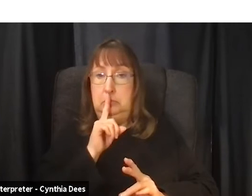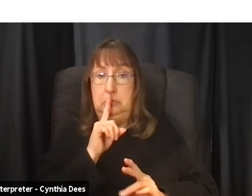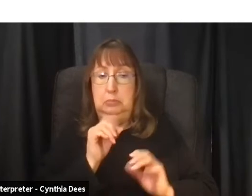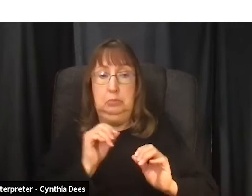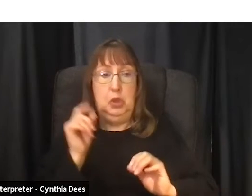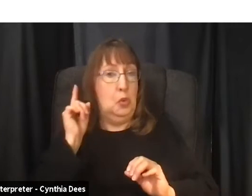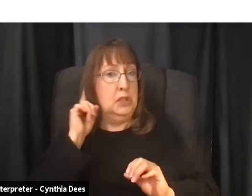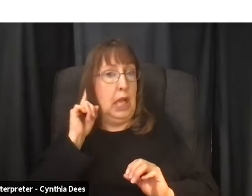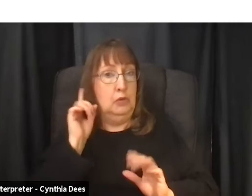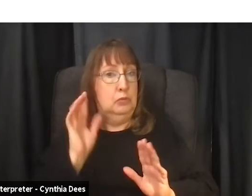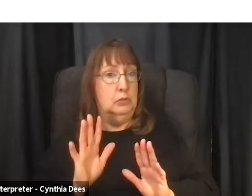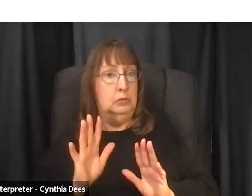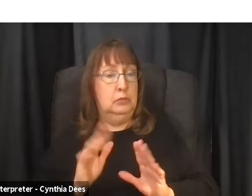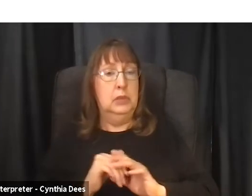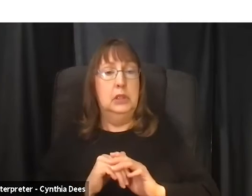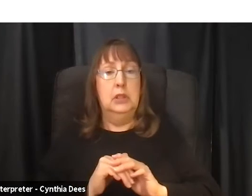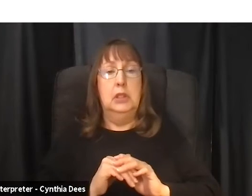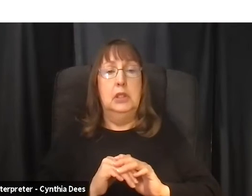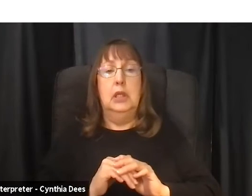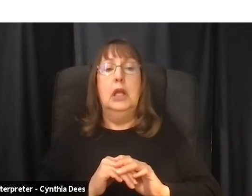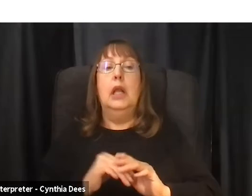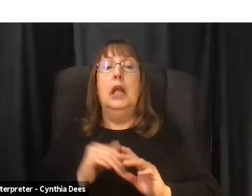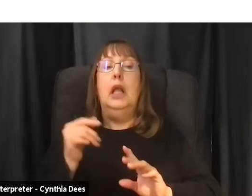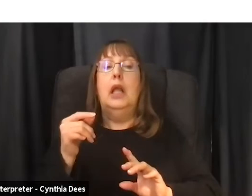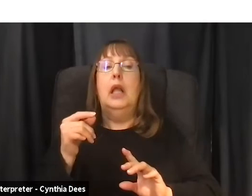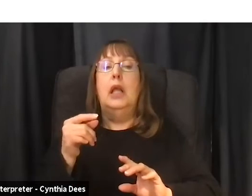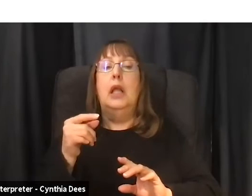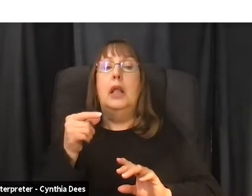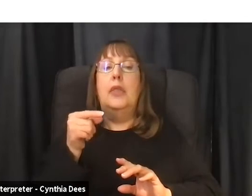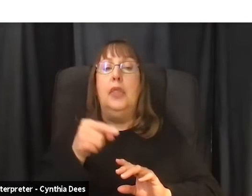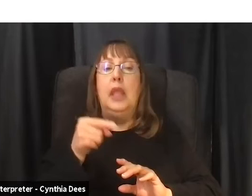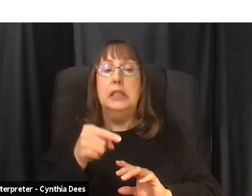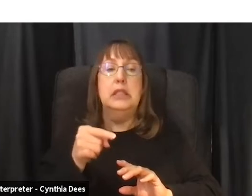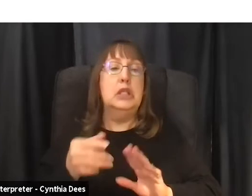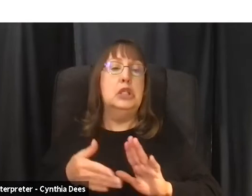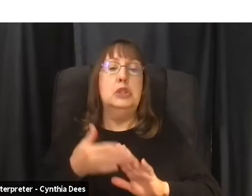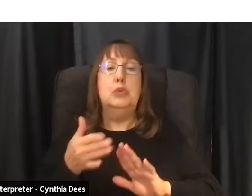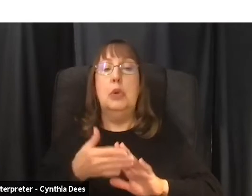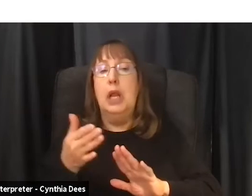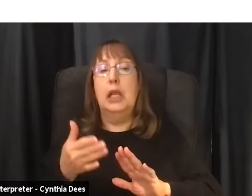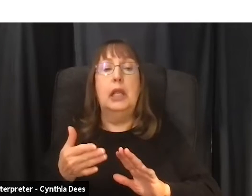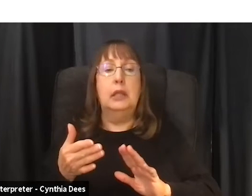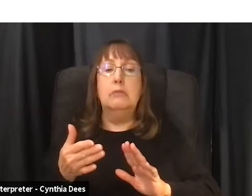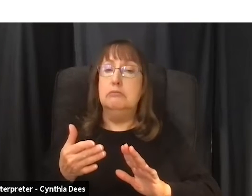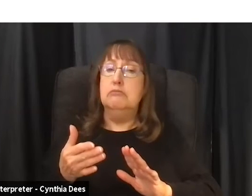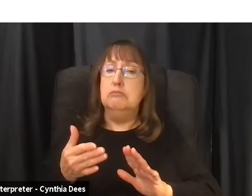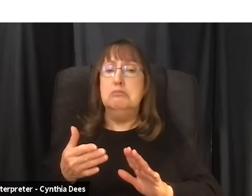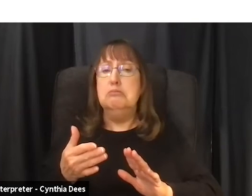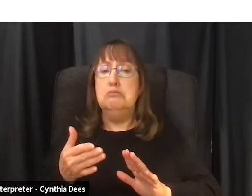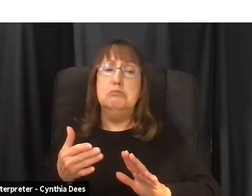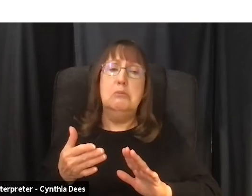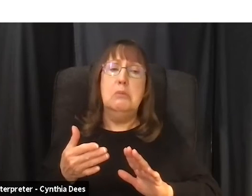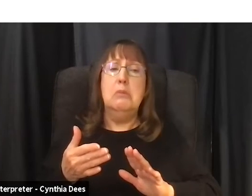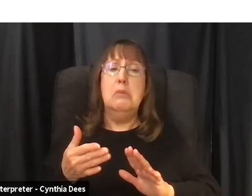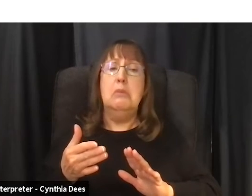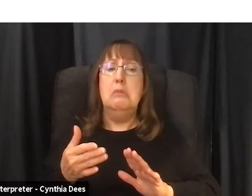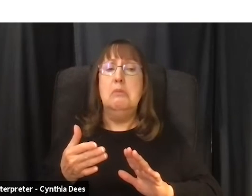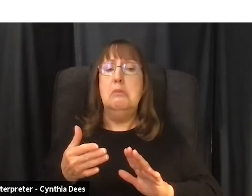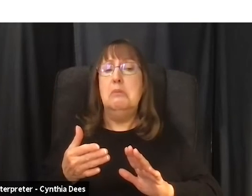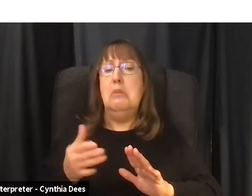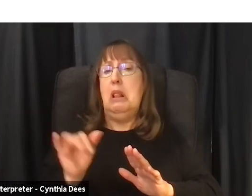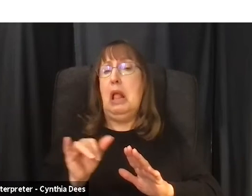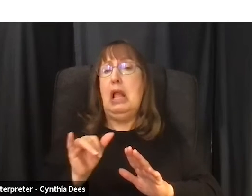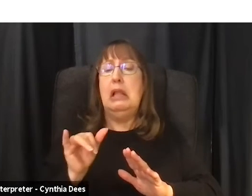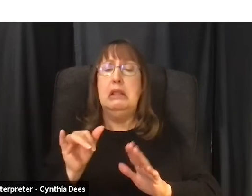And I would just say that this is running pretty much the way the designers intended